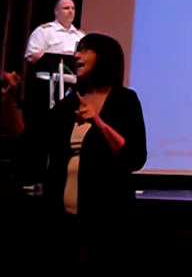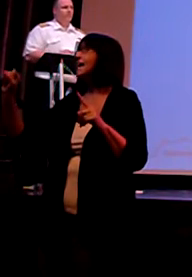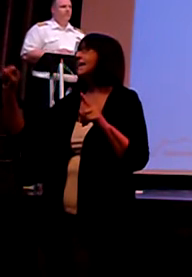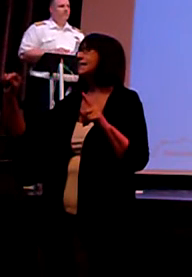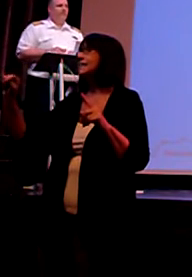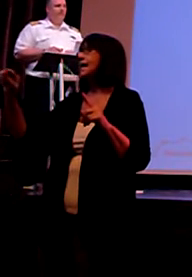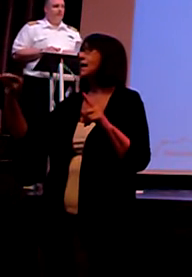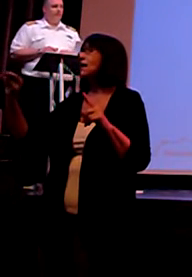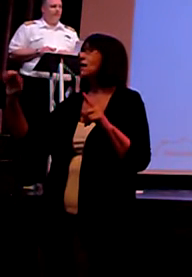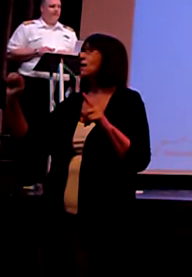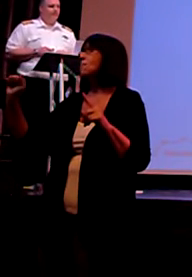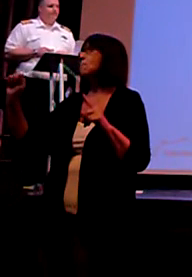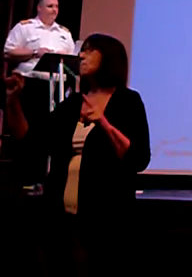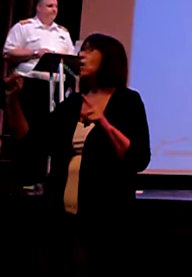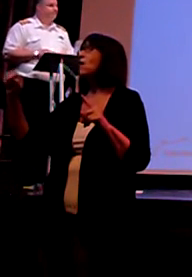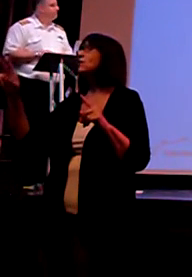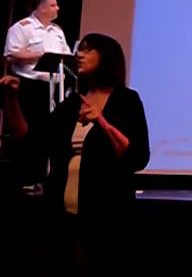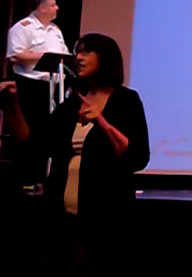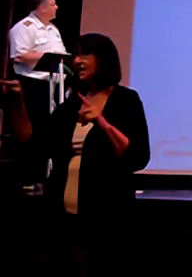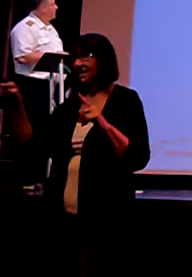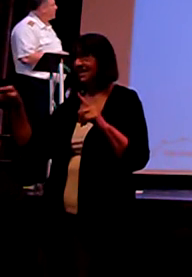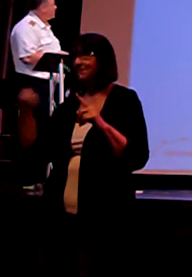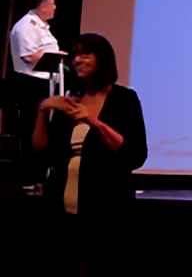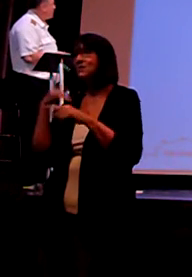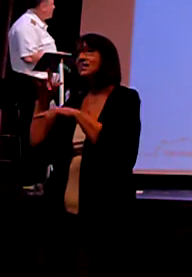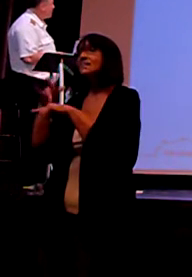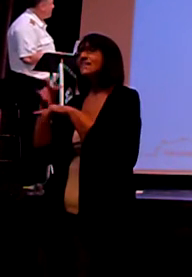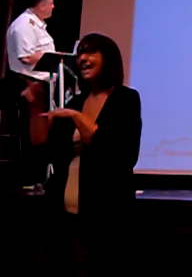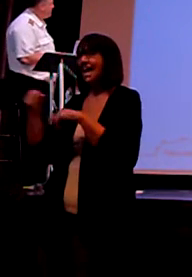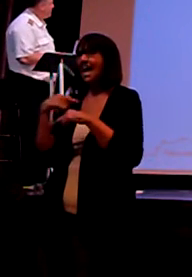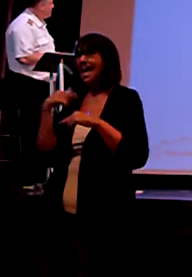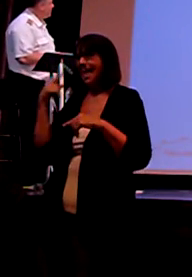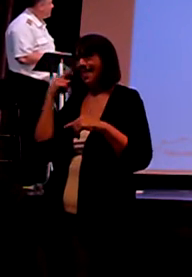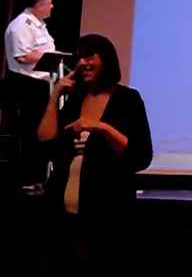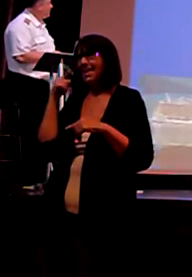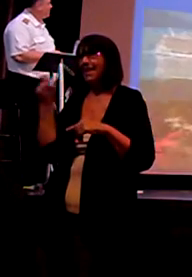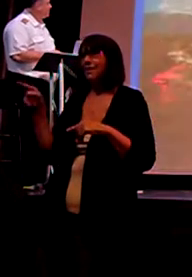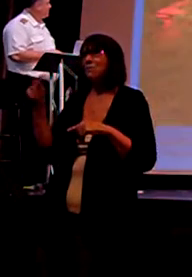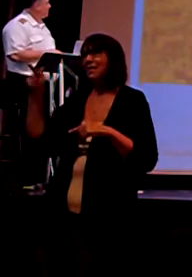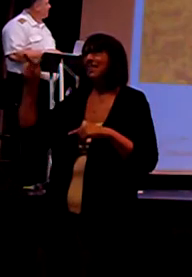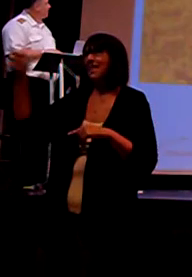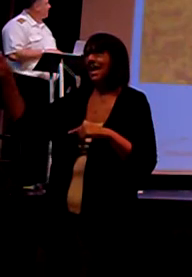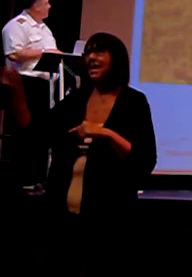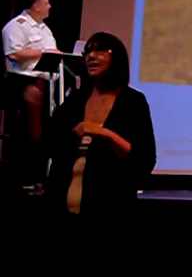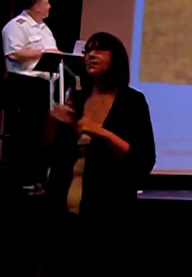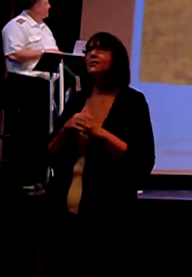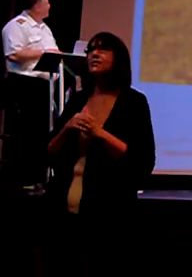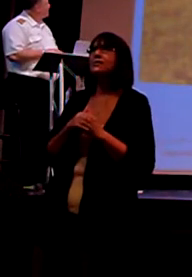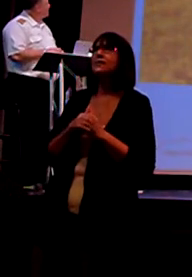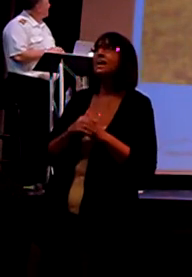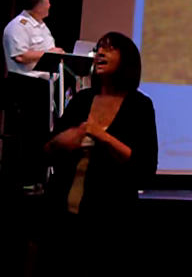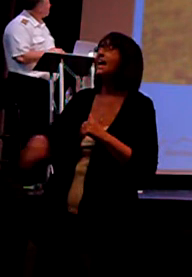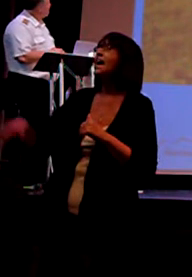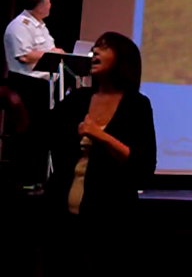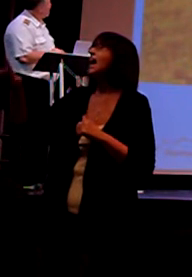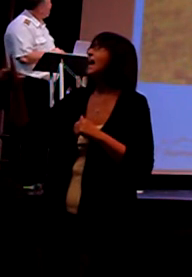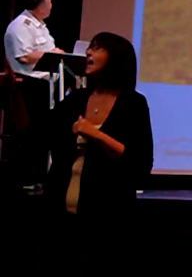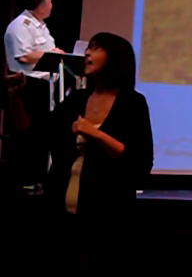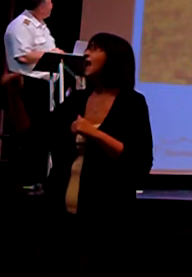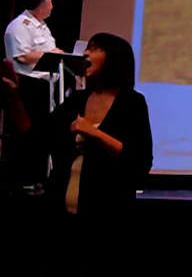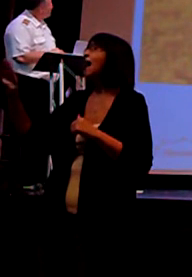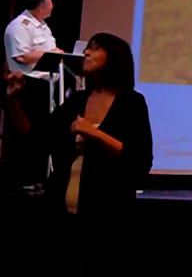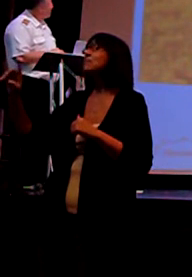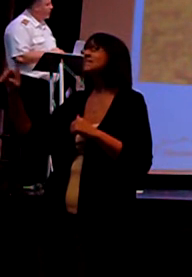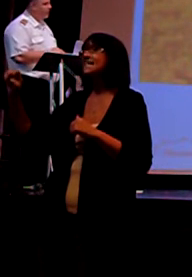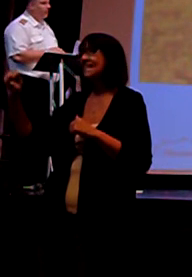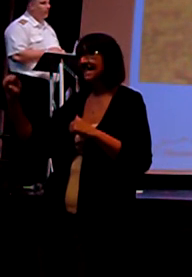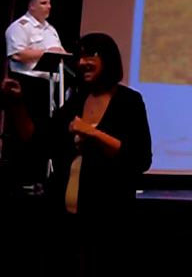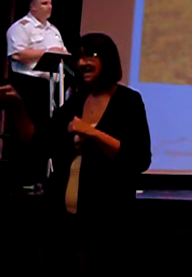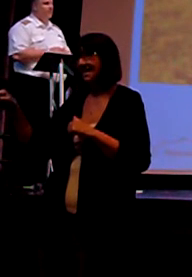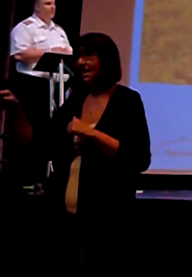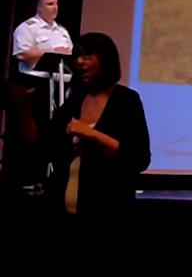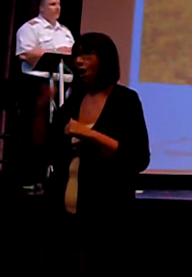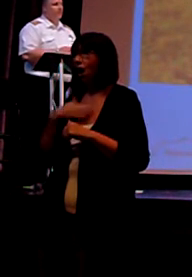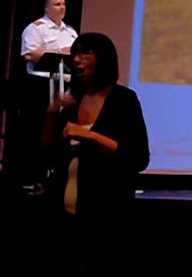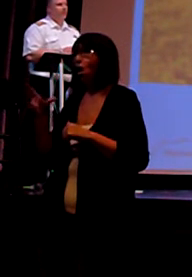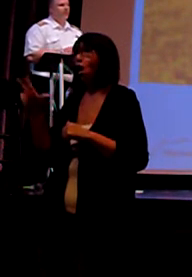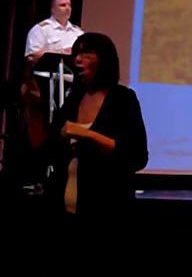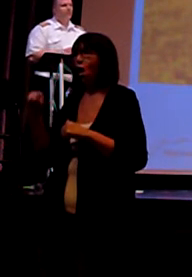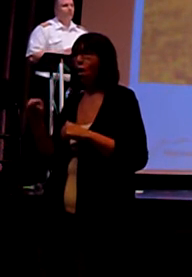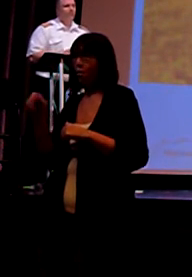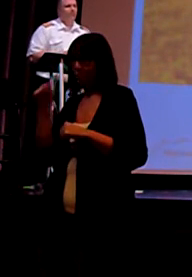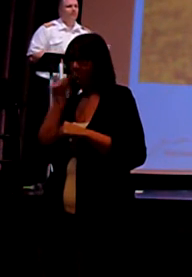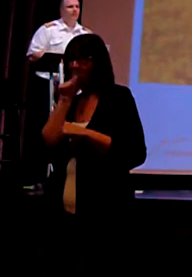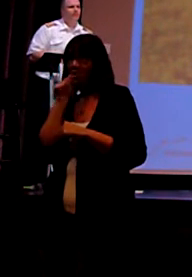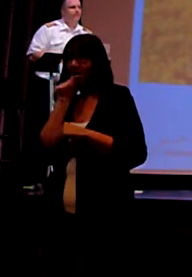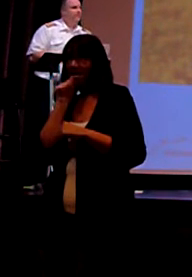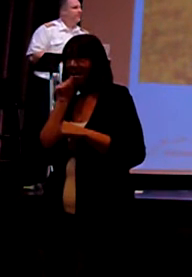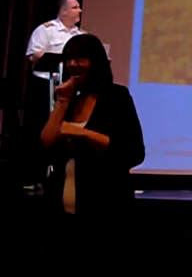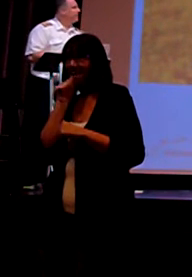to, which I think will come a little bit later. Labadee was the next one here, our own private